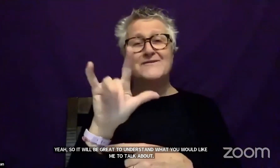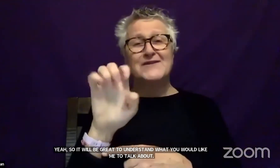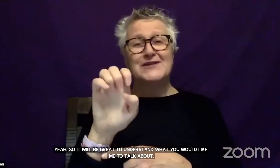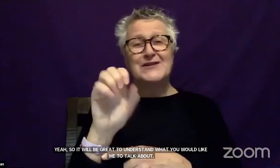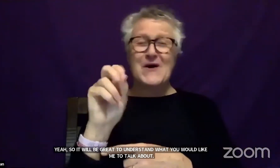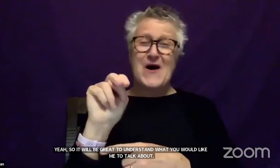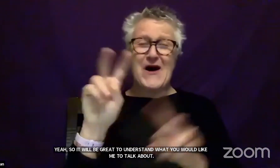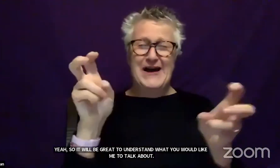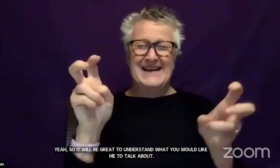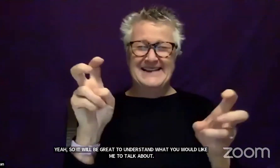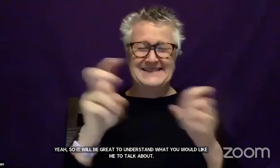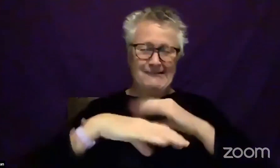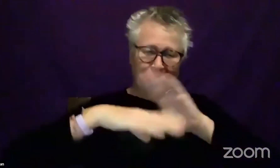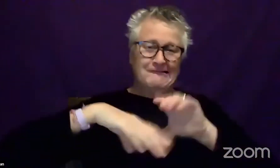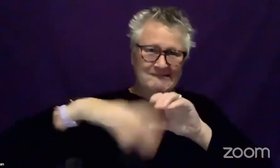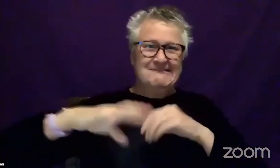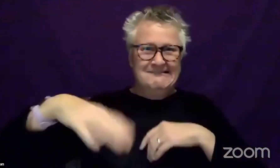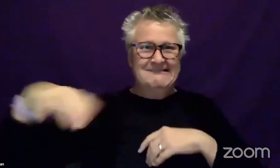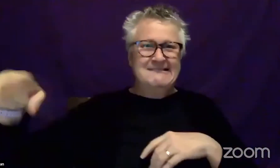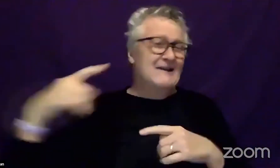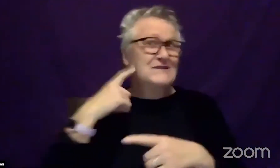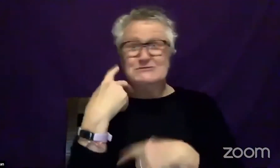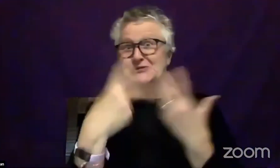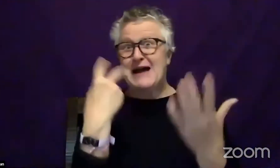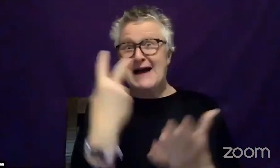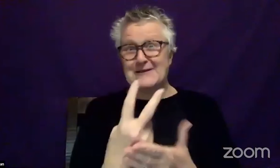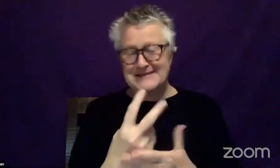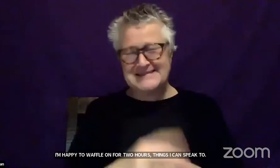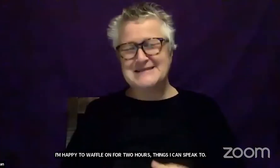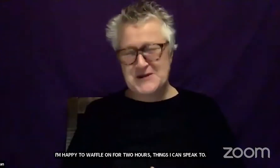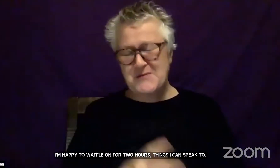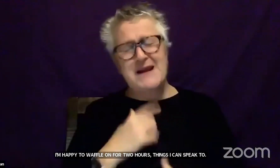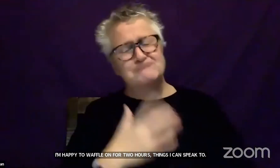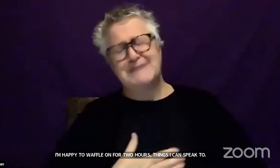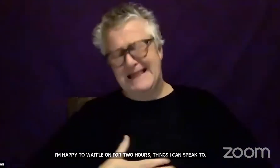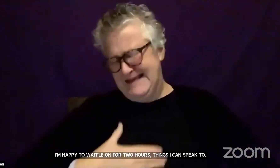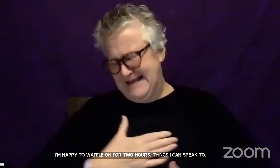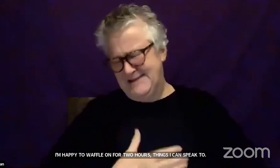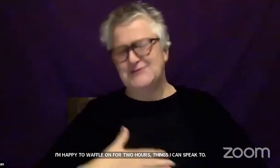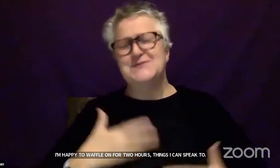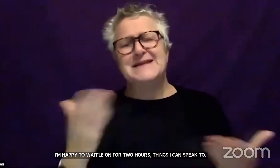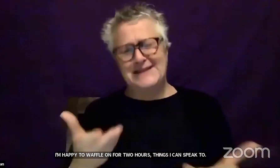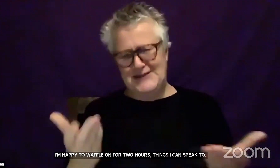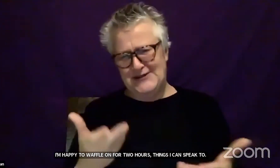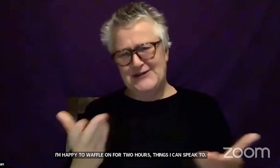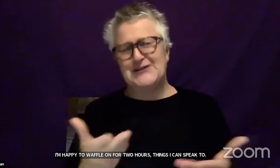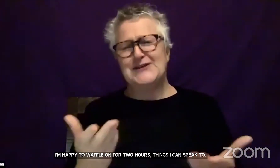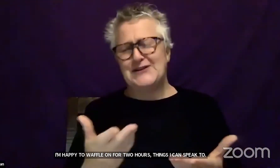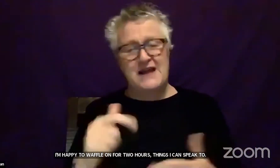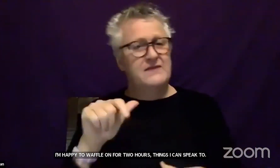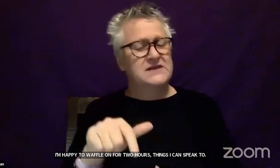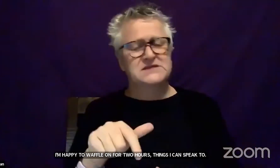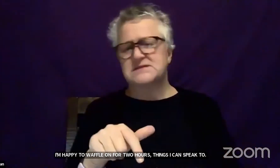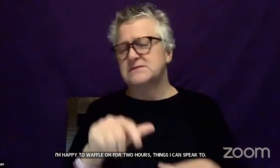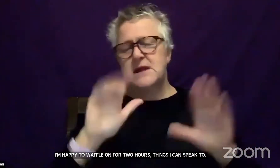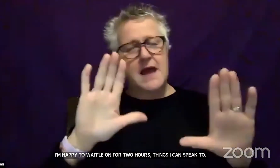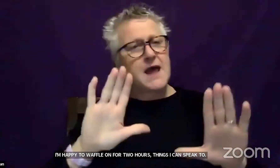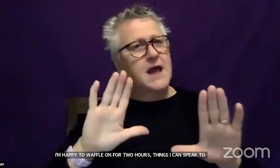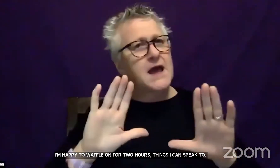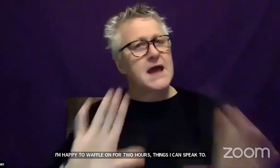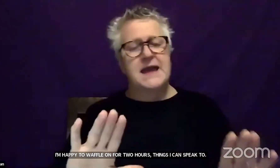to. But yeah, I'm really pleased to be here. And this is an excellent movement